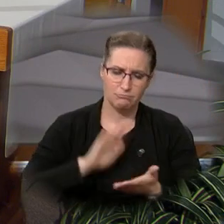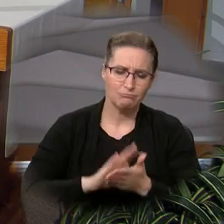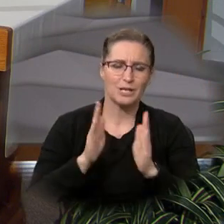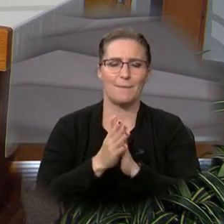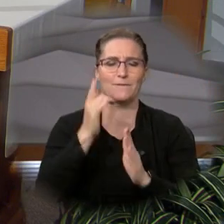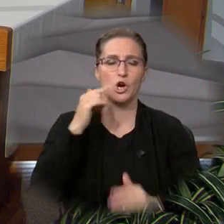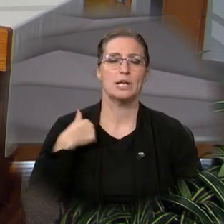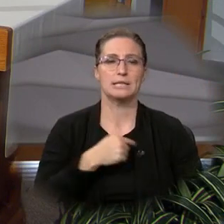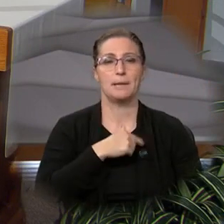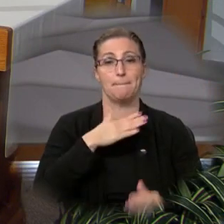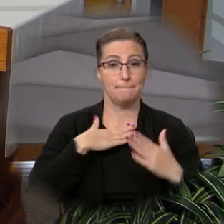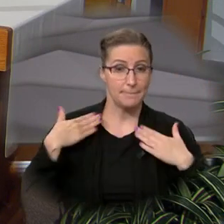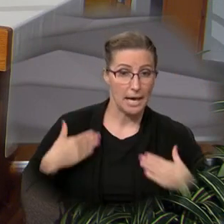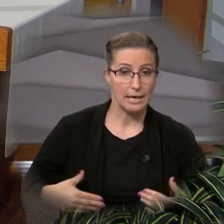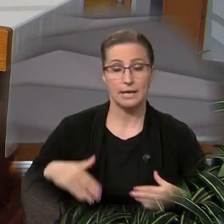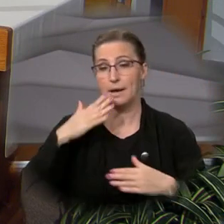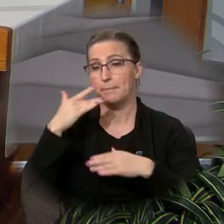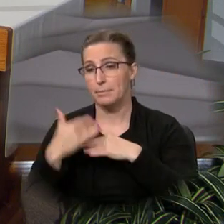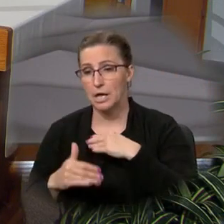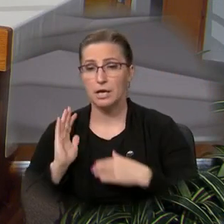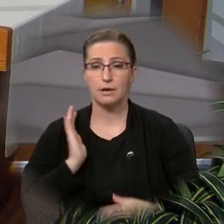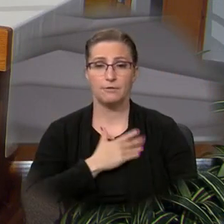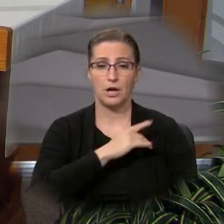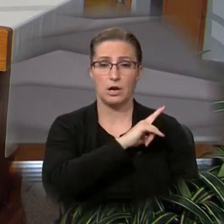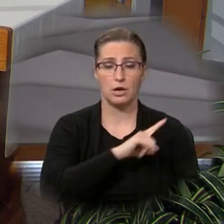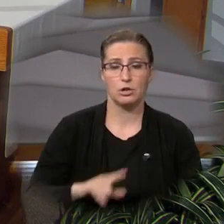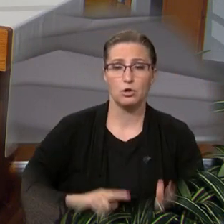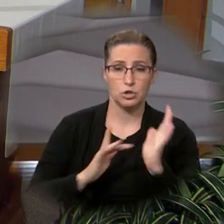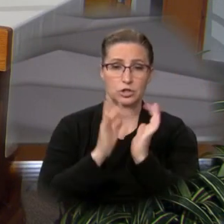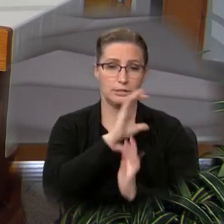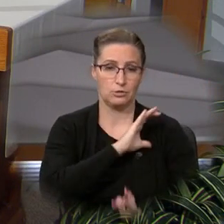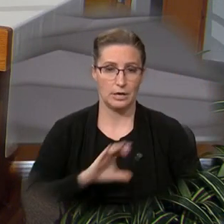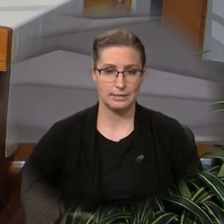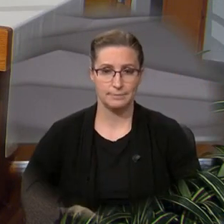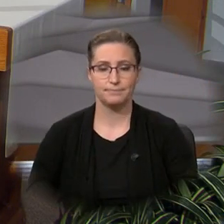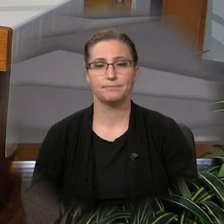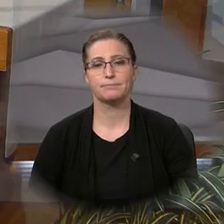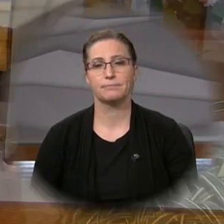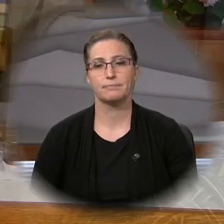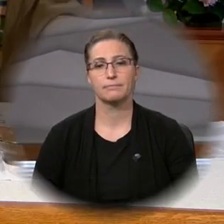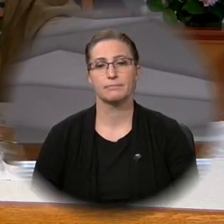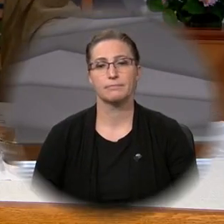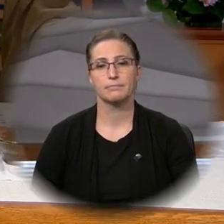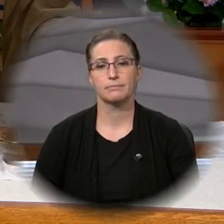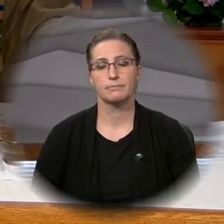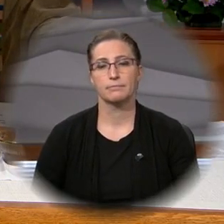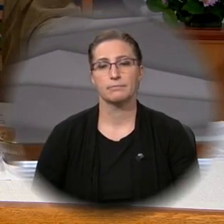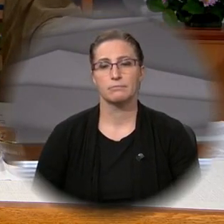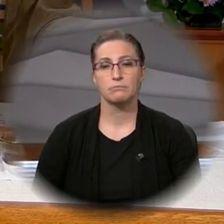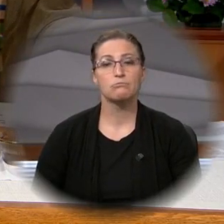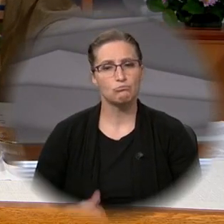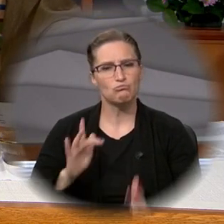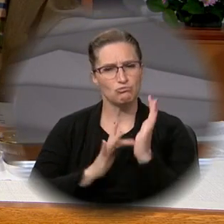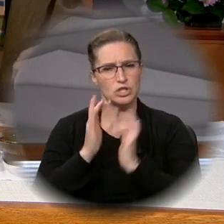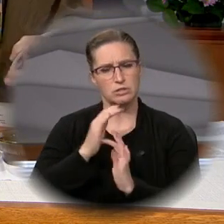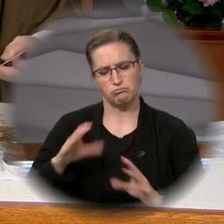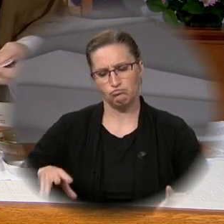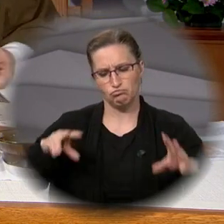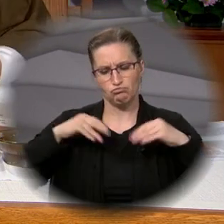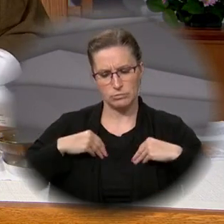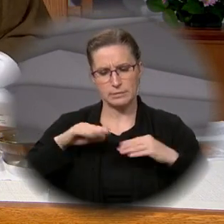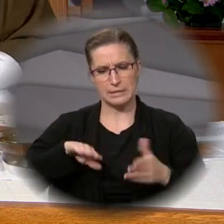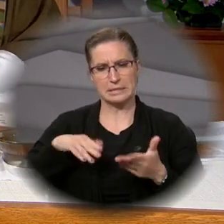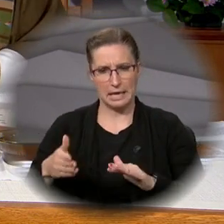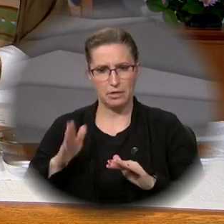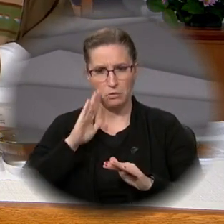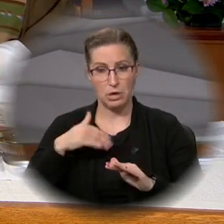that they may become for us the body and the blood of our Lord Jesus Christ. At the time he was betrayed and entered